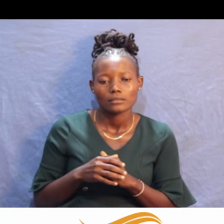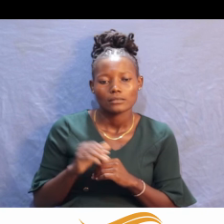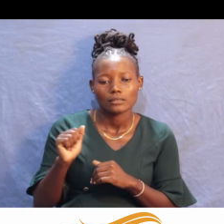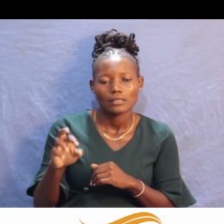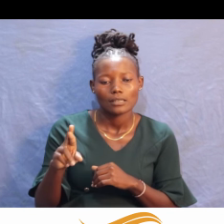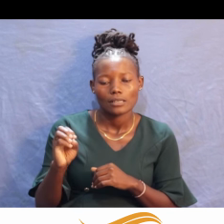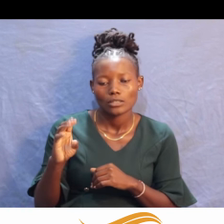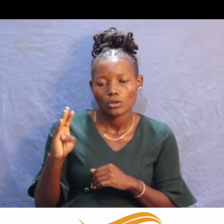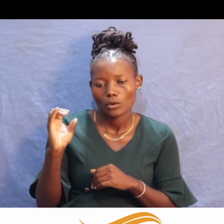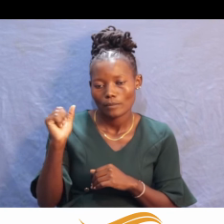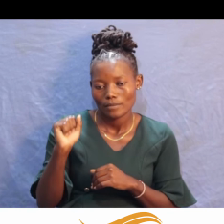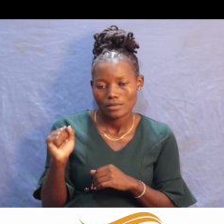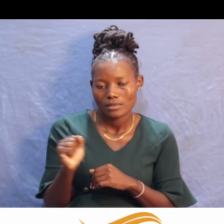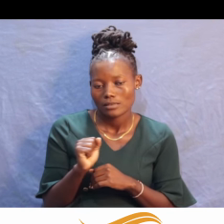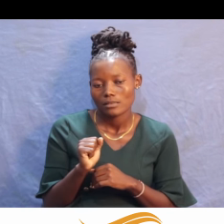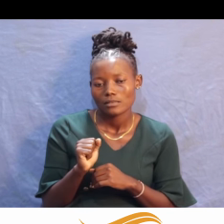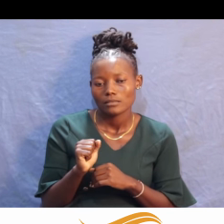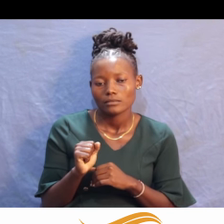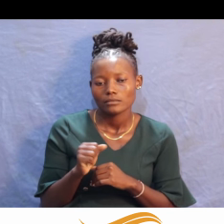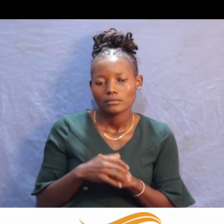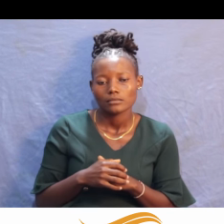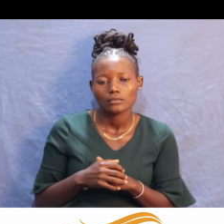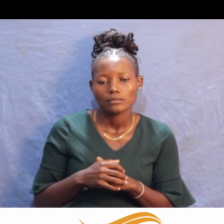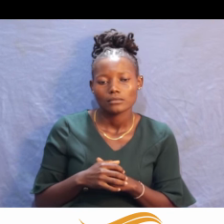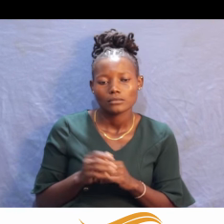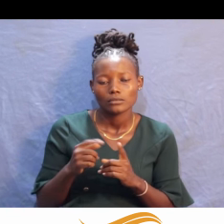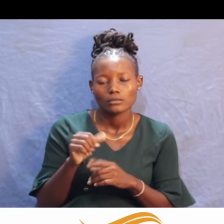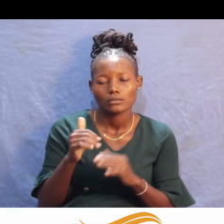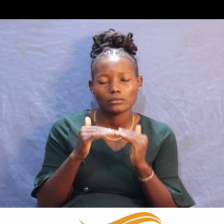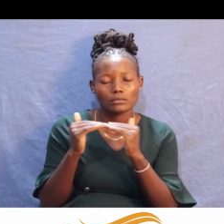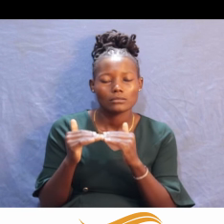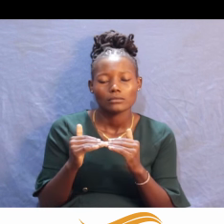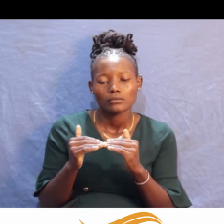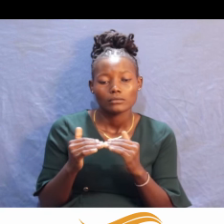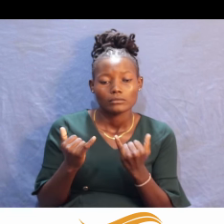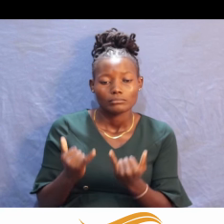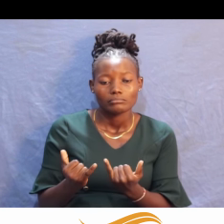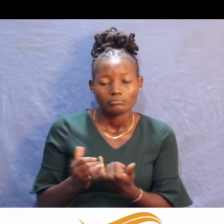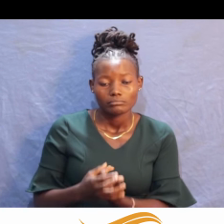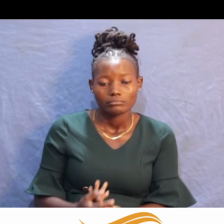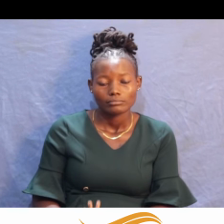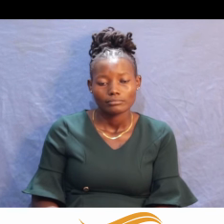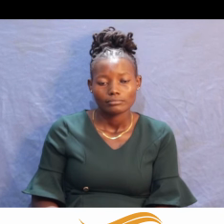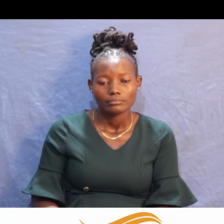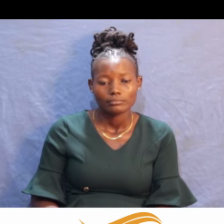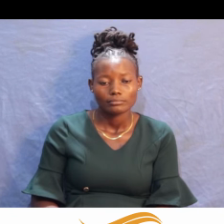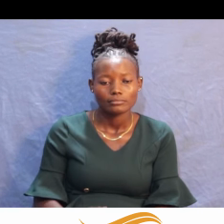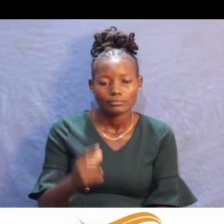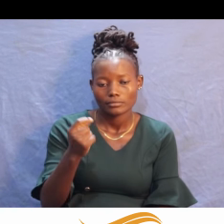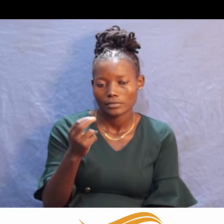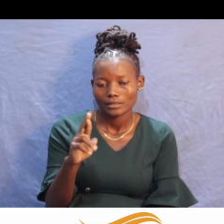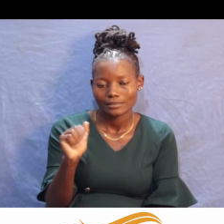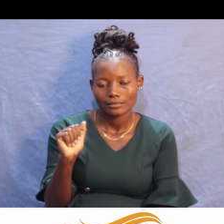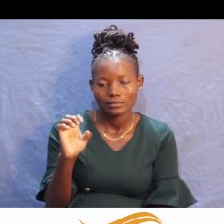anaerobic threshold, up the road here a bit. And I'll show you that in a second. So here I am on the treadmill, or here I'm